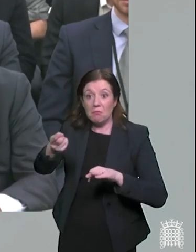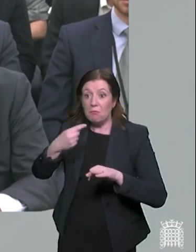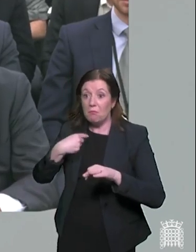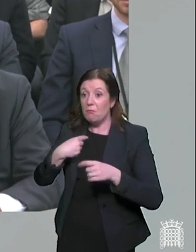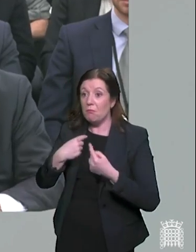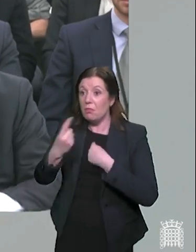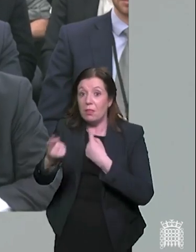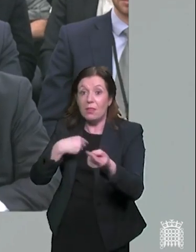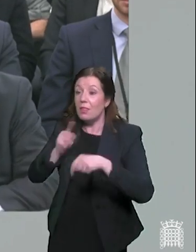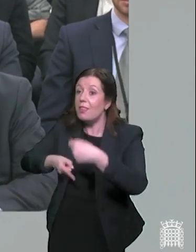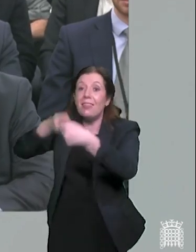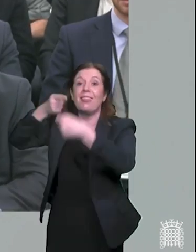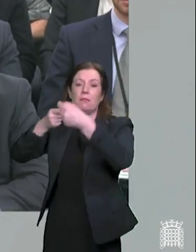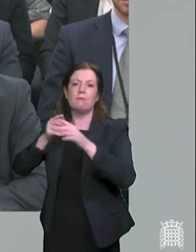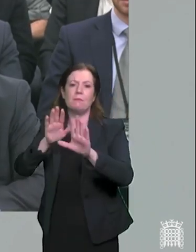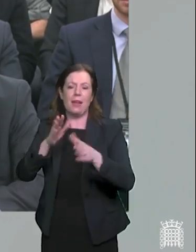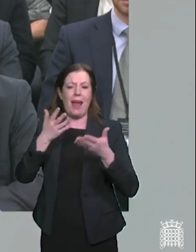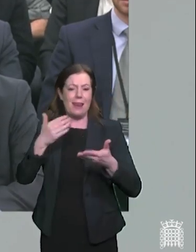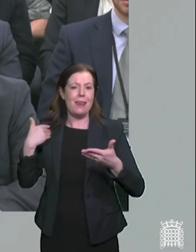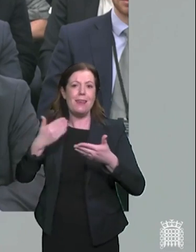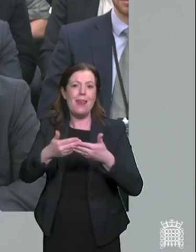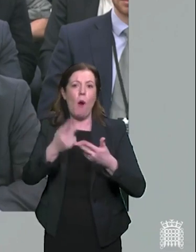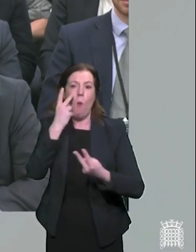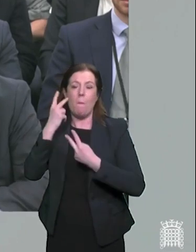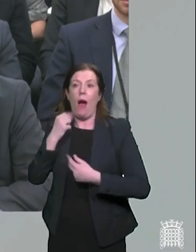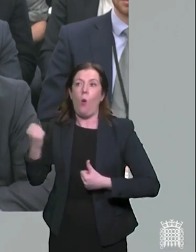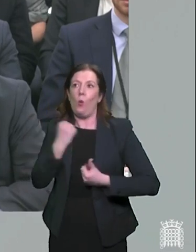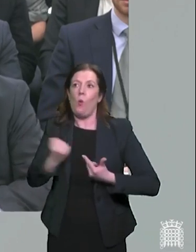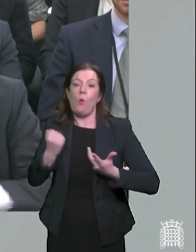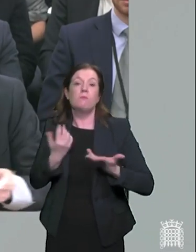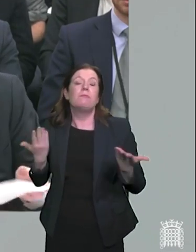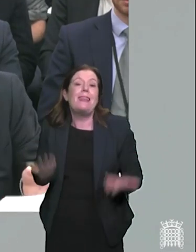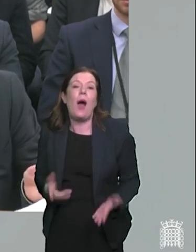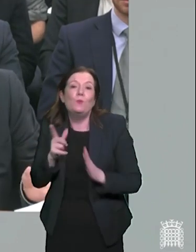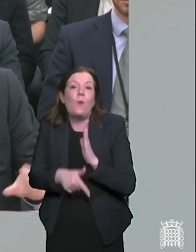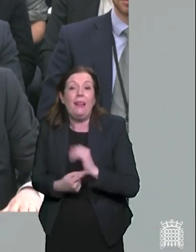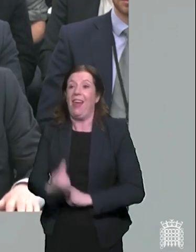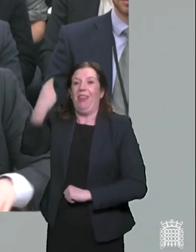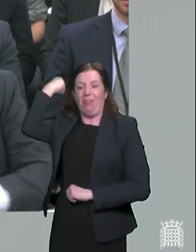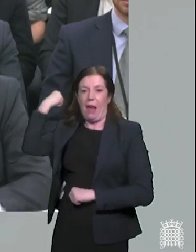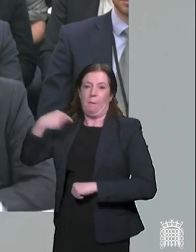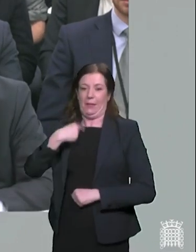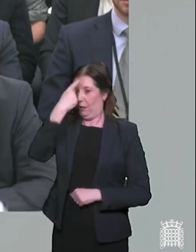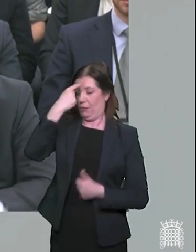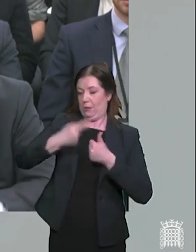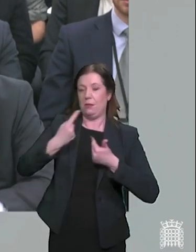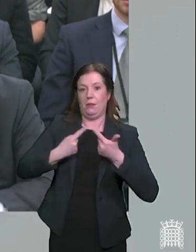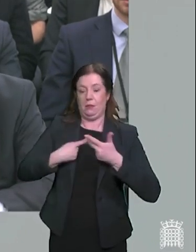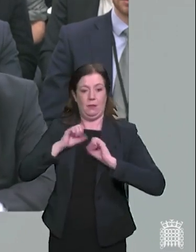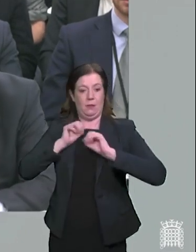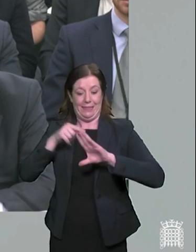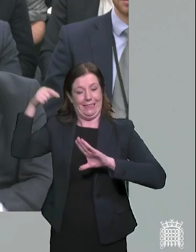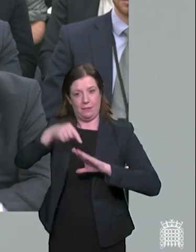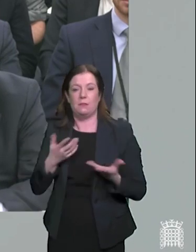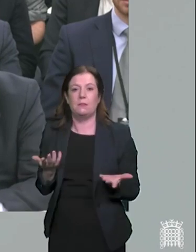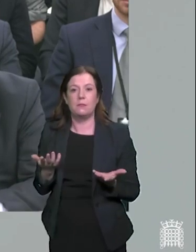forth. Hindsight is a wonderful thing. We're talking about what I believed at the time.